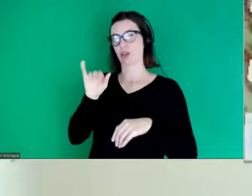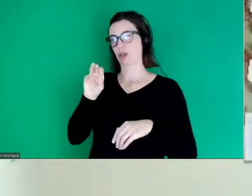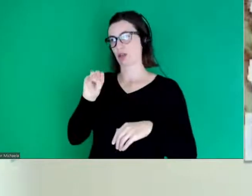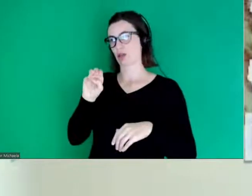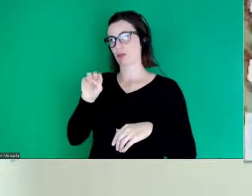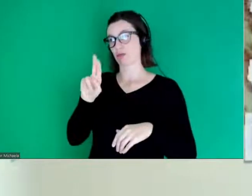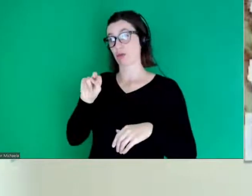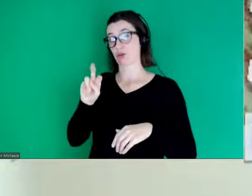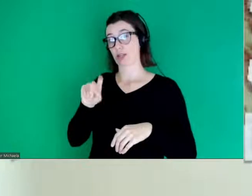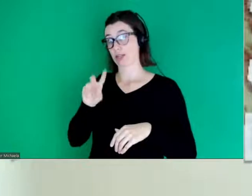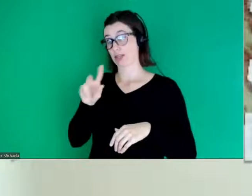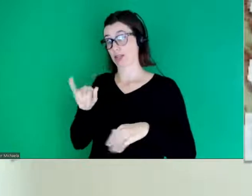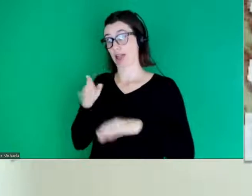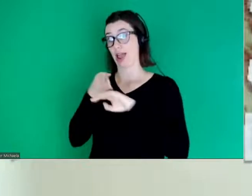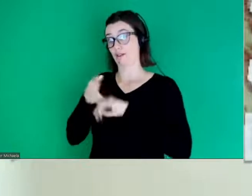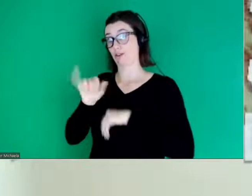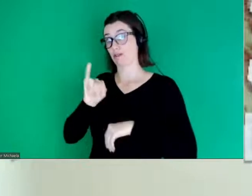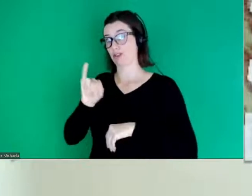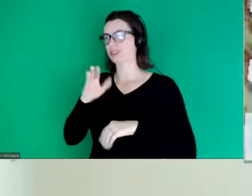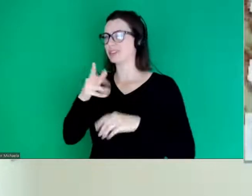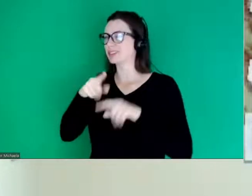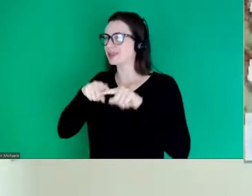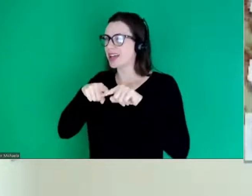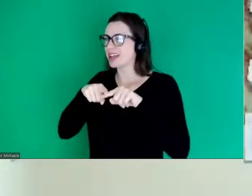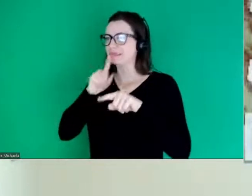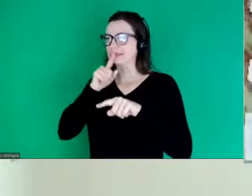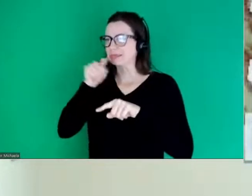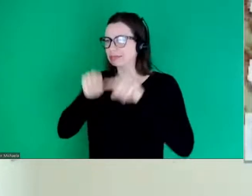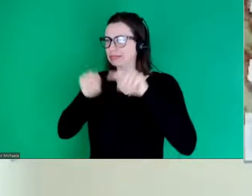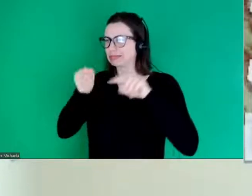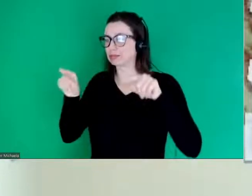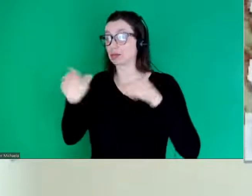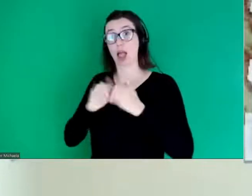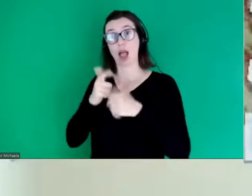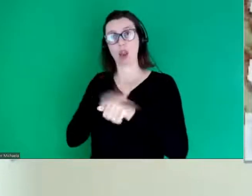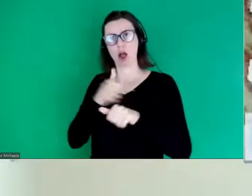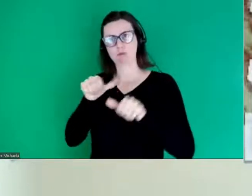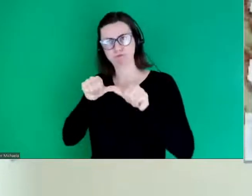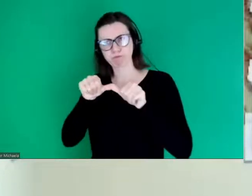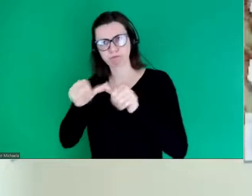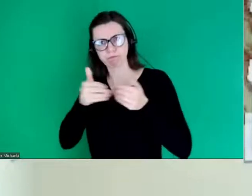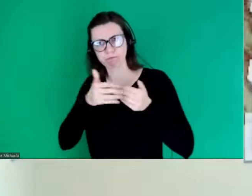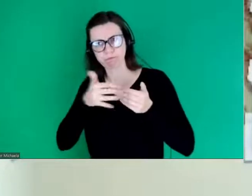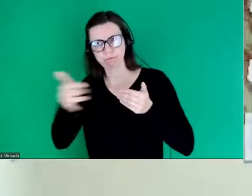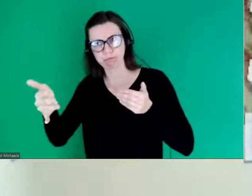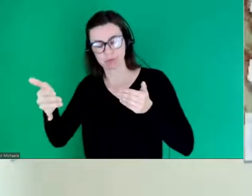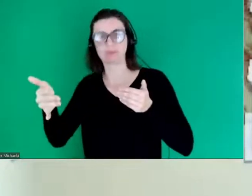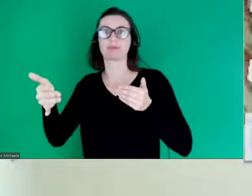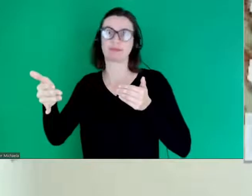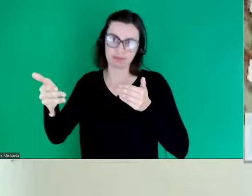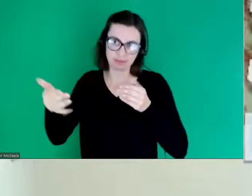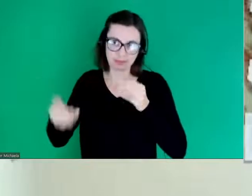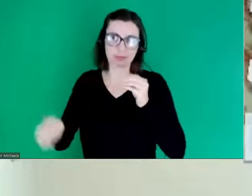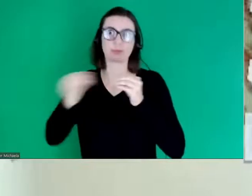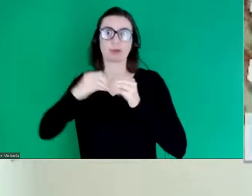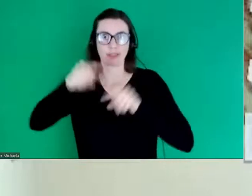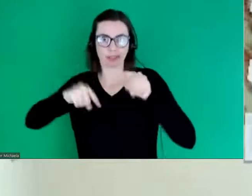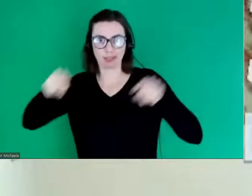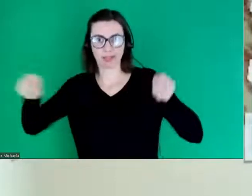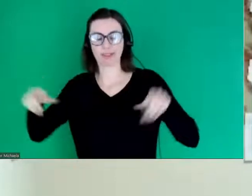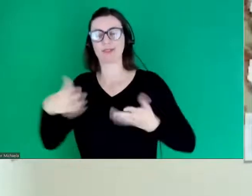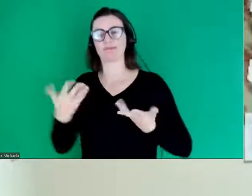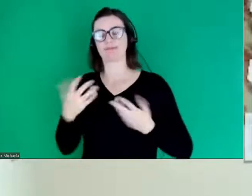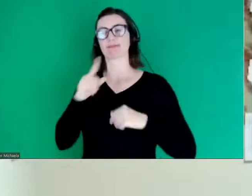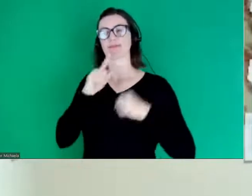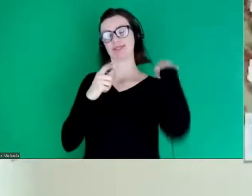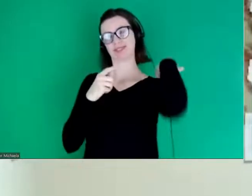is somewhat variable, and how long it lasts is even more variable. So it may last